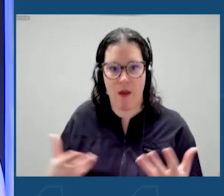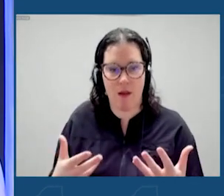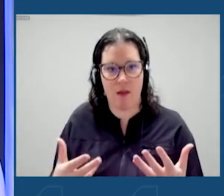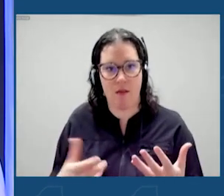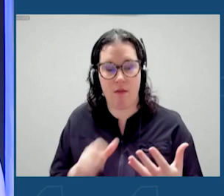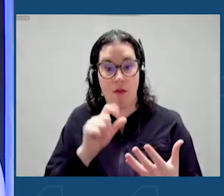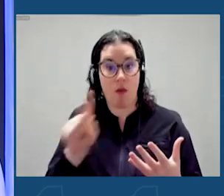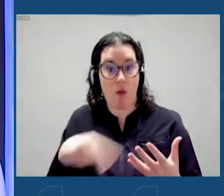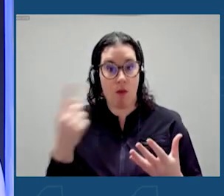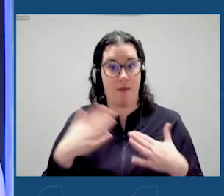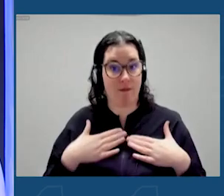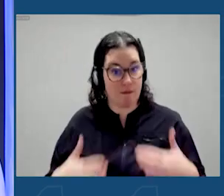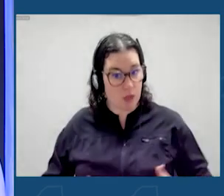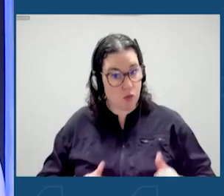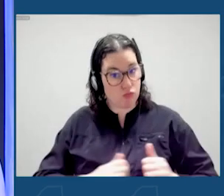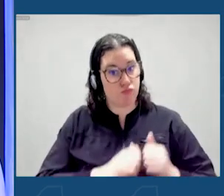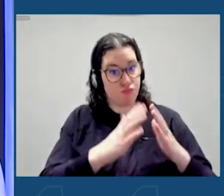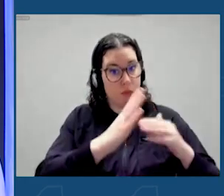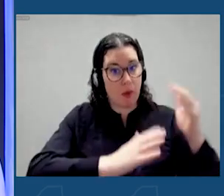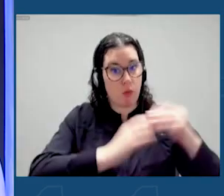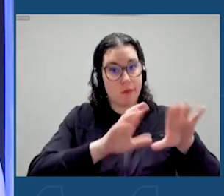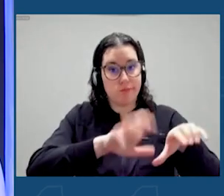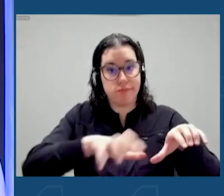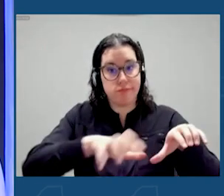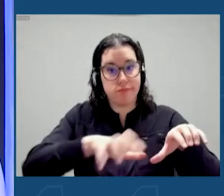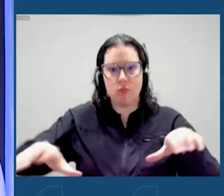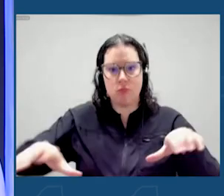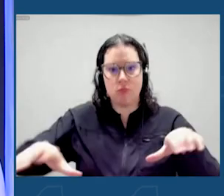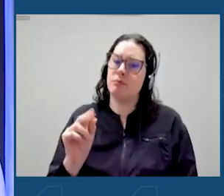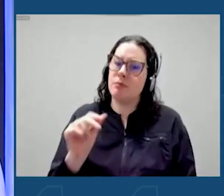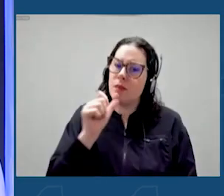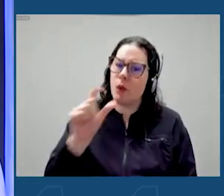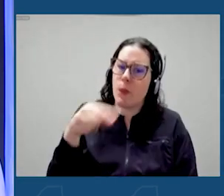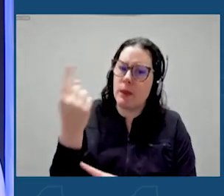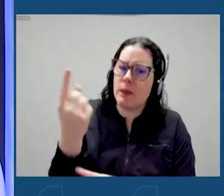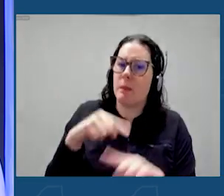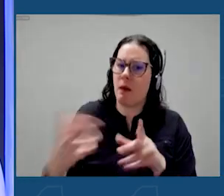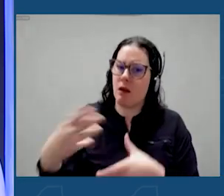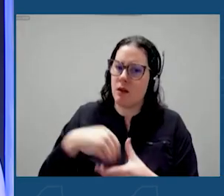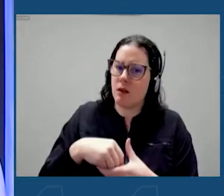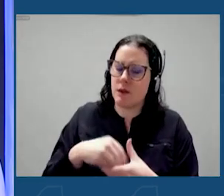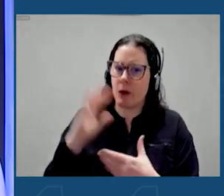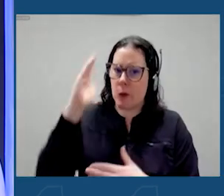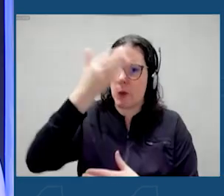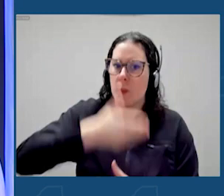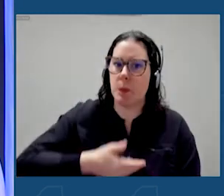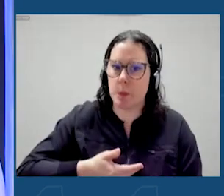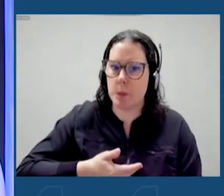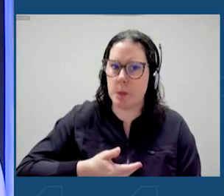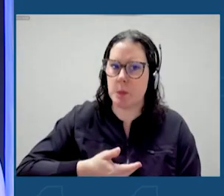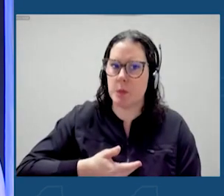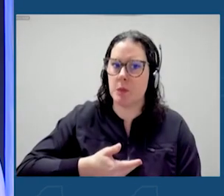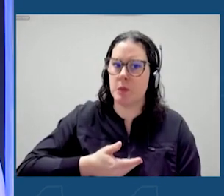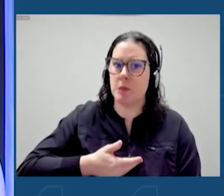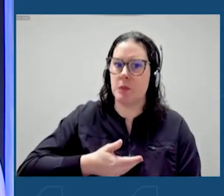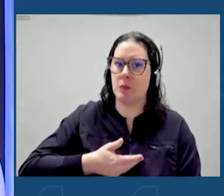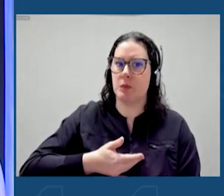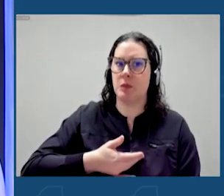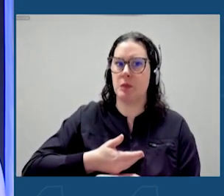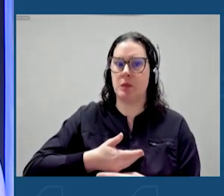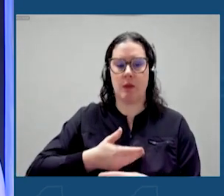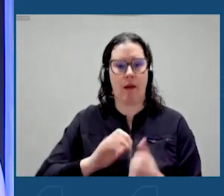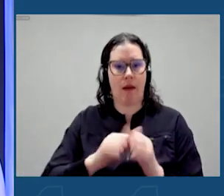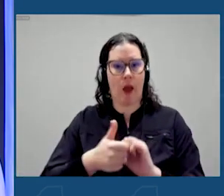physical infrastructure, but it is also the visible present, the presentation.